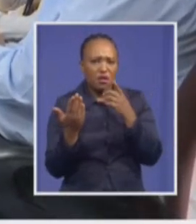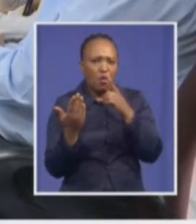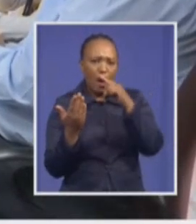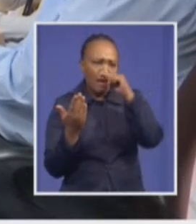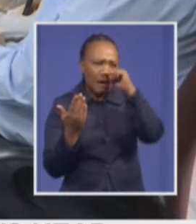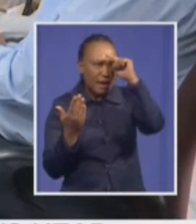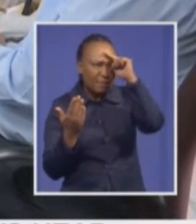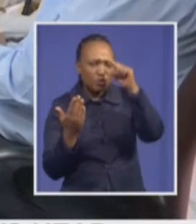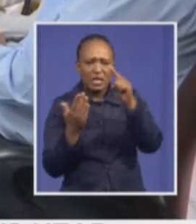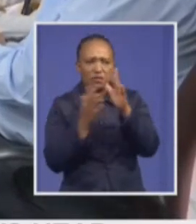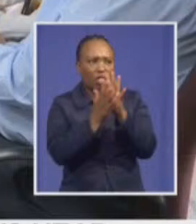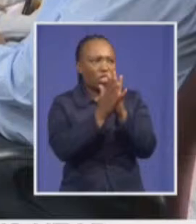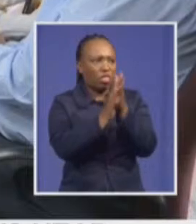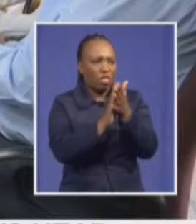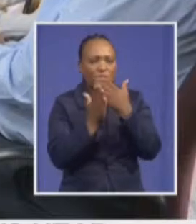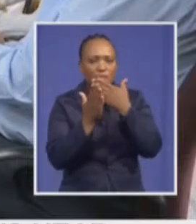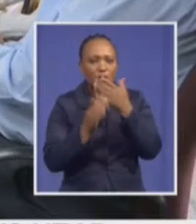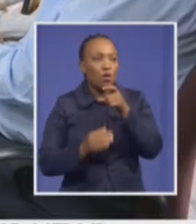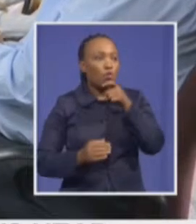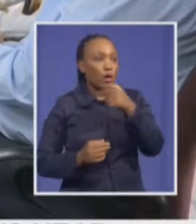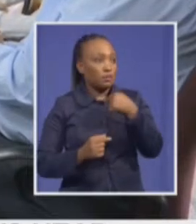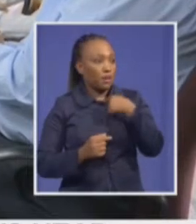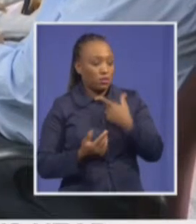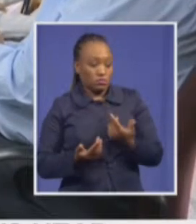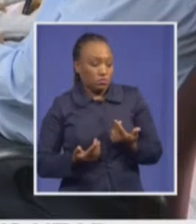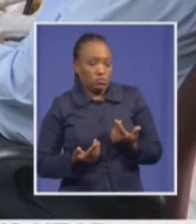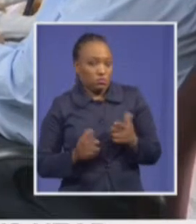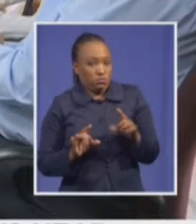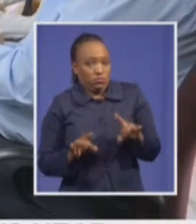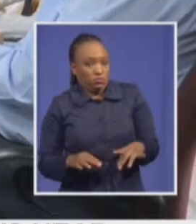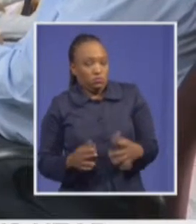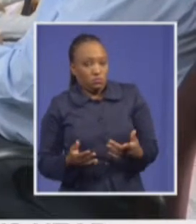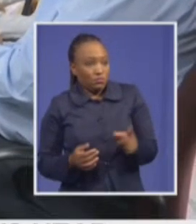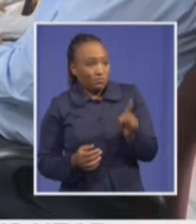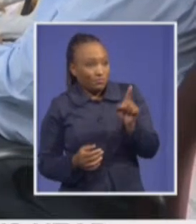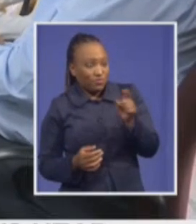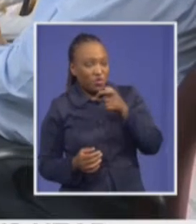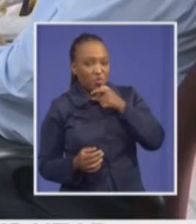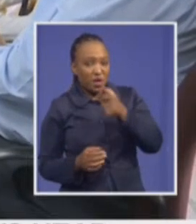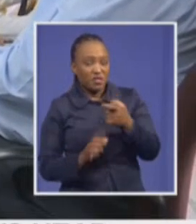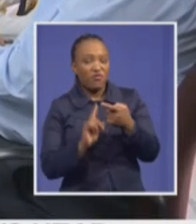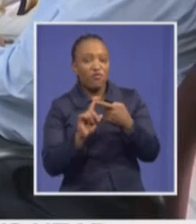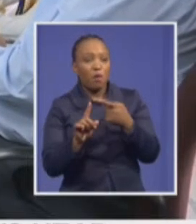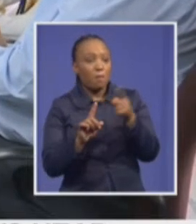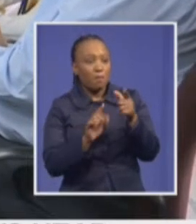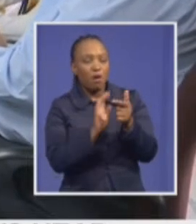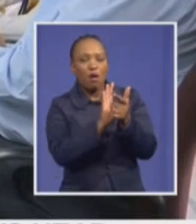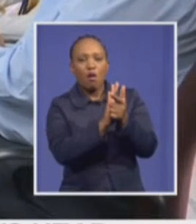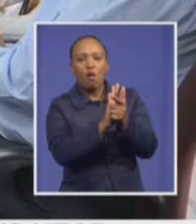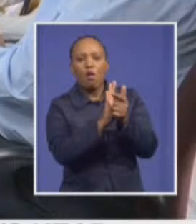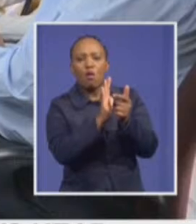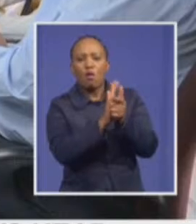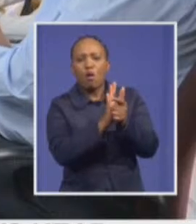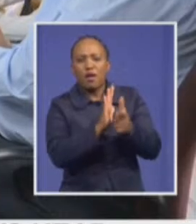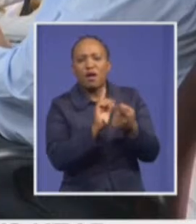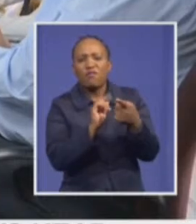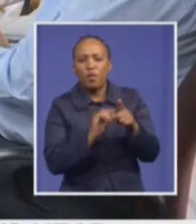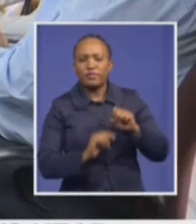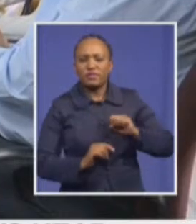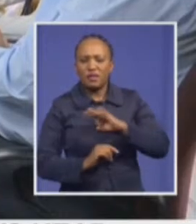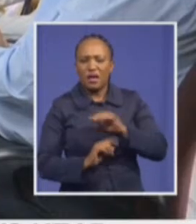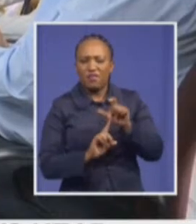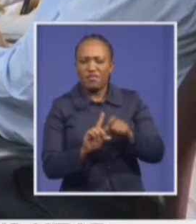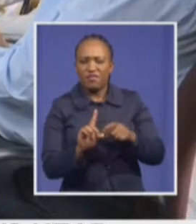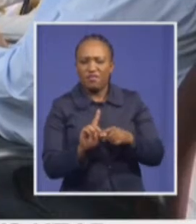words. That is the words that are coming from the representative of the employee. Now, given that you've already put on